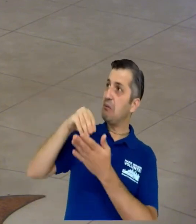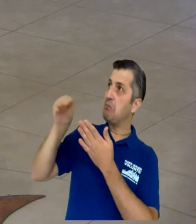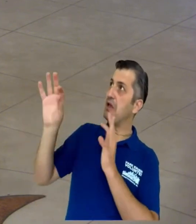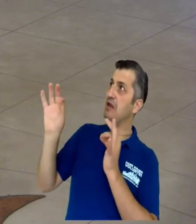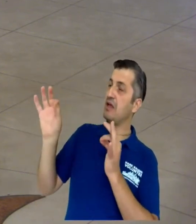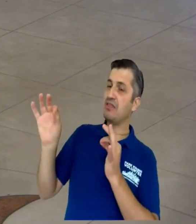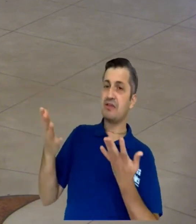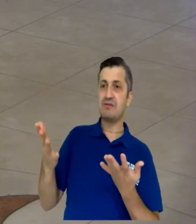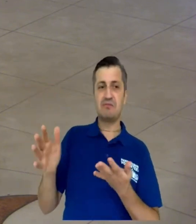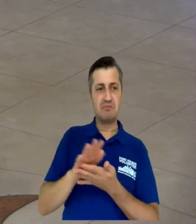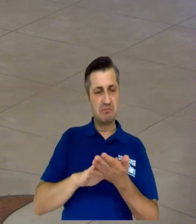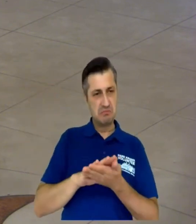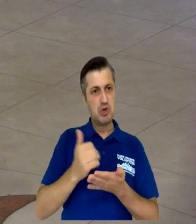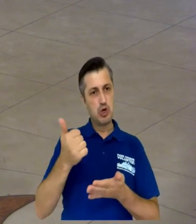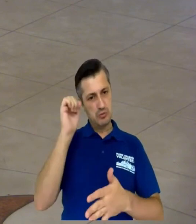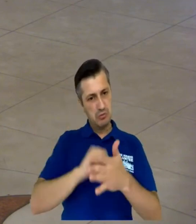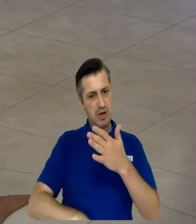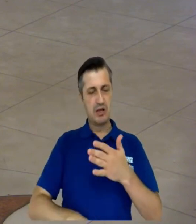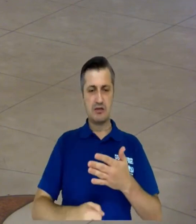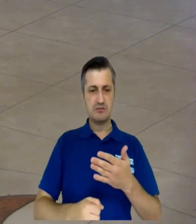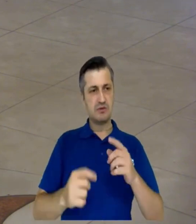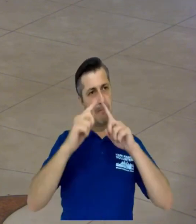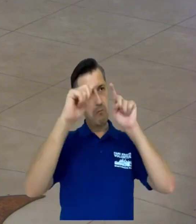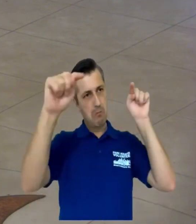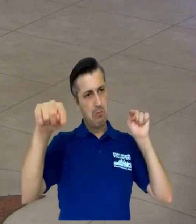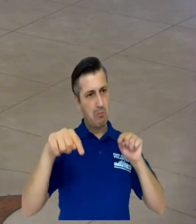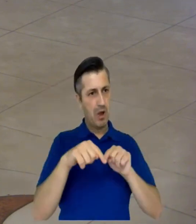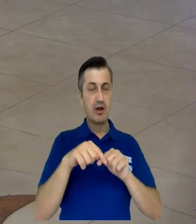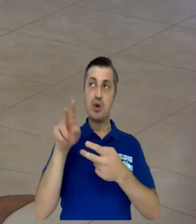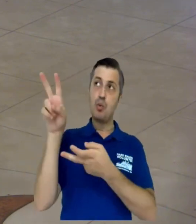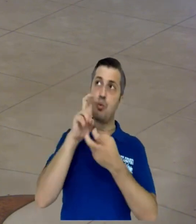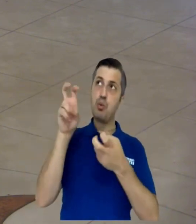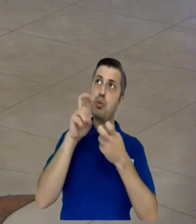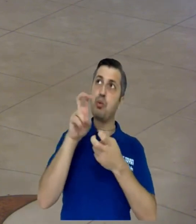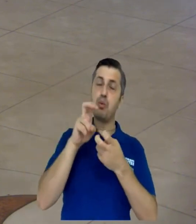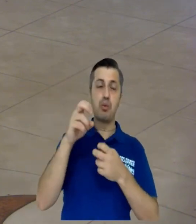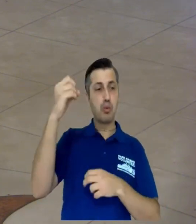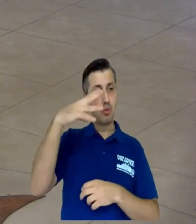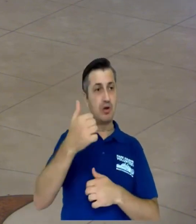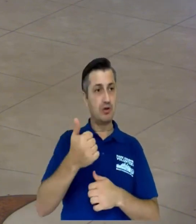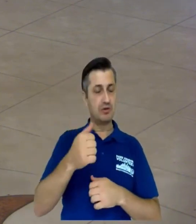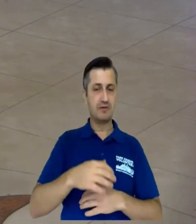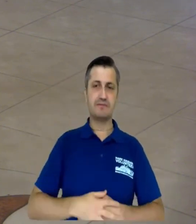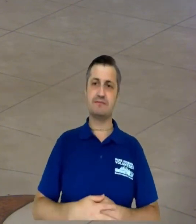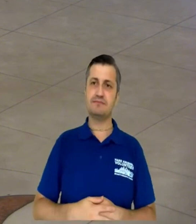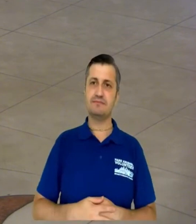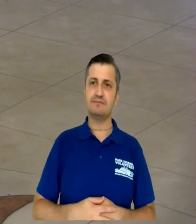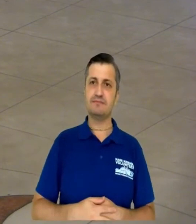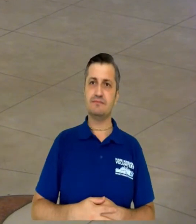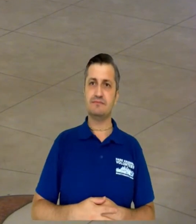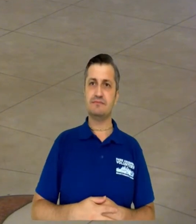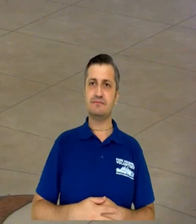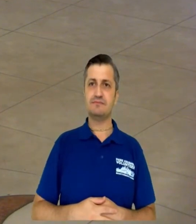it. Okay? Nothing wrong with this, right? Also, they're very much dependent upon rain and fire. And we